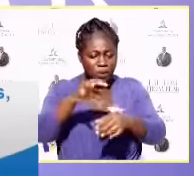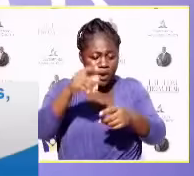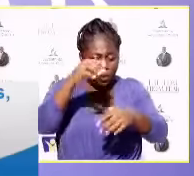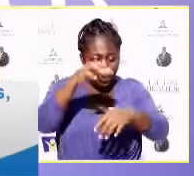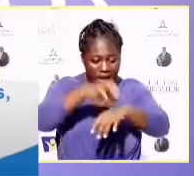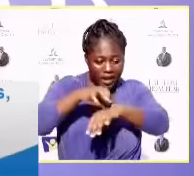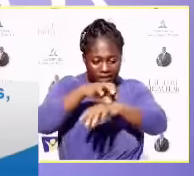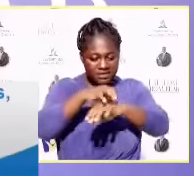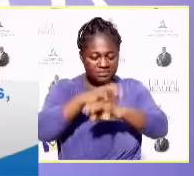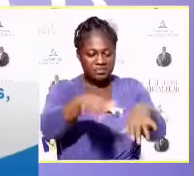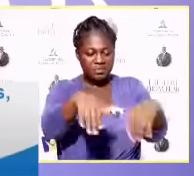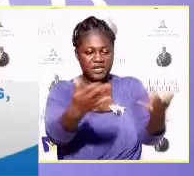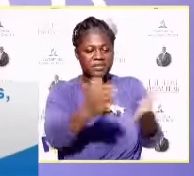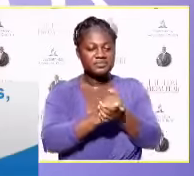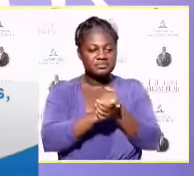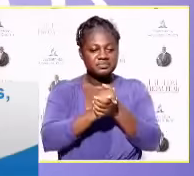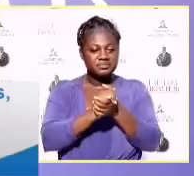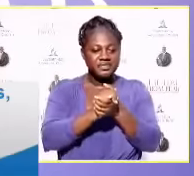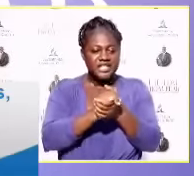What is a damnable heresy?